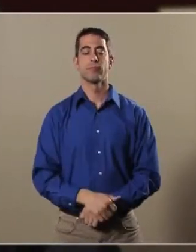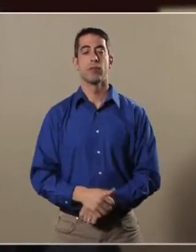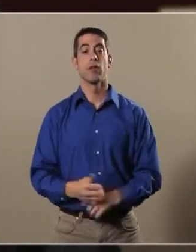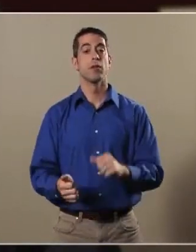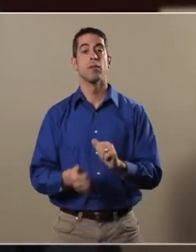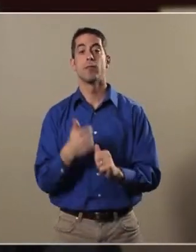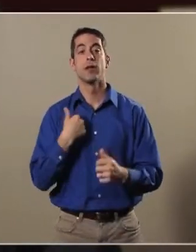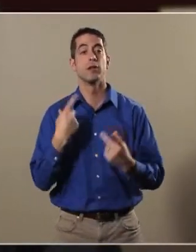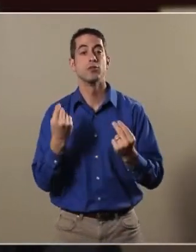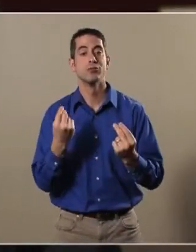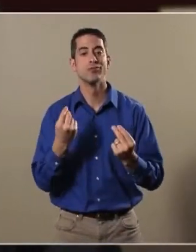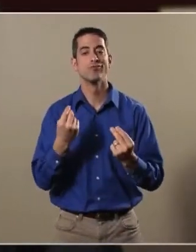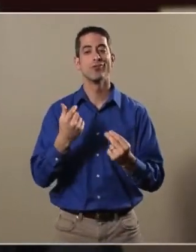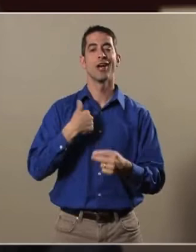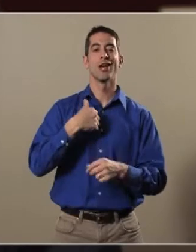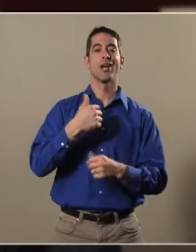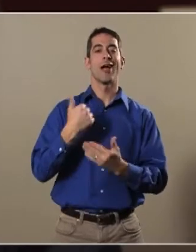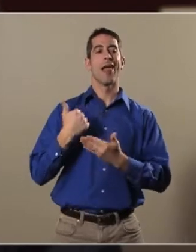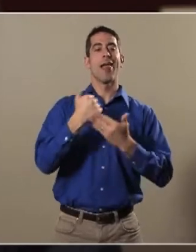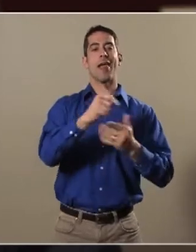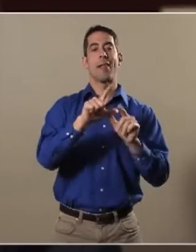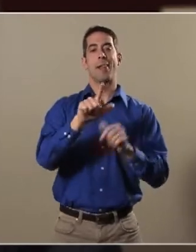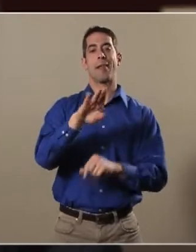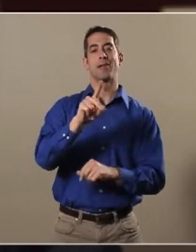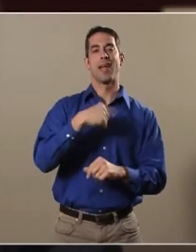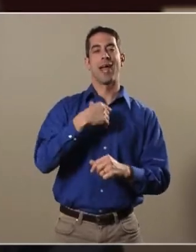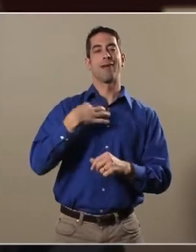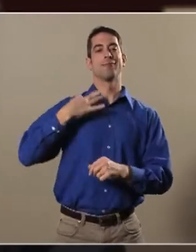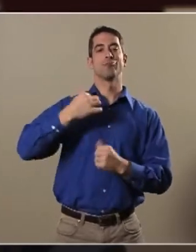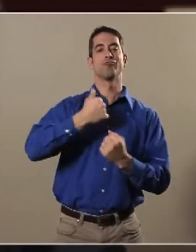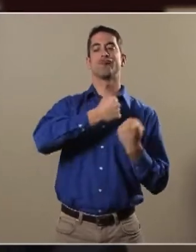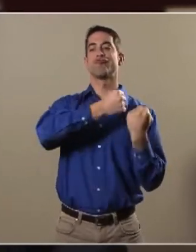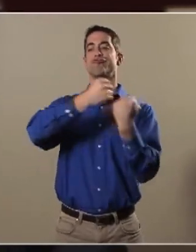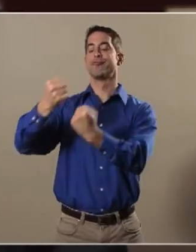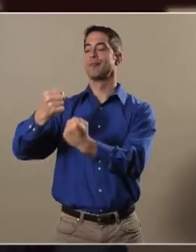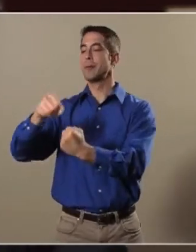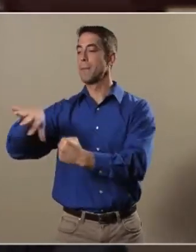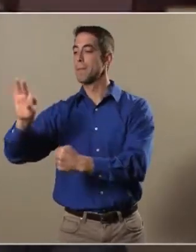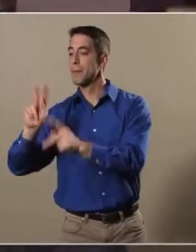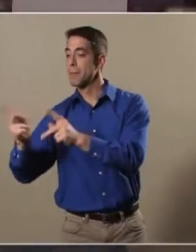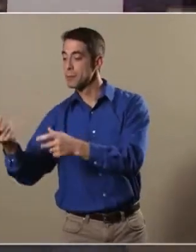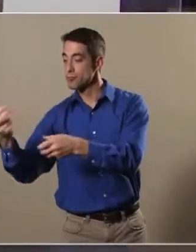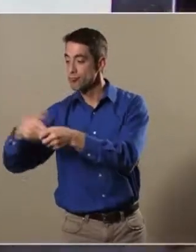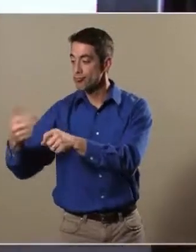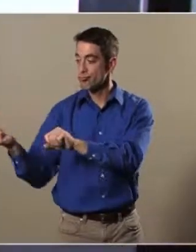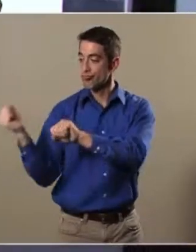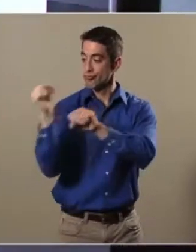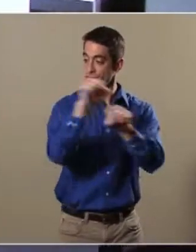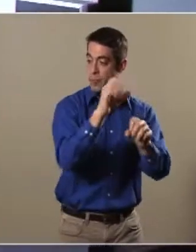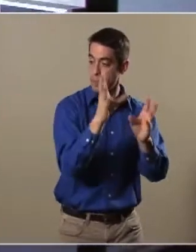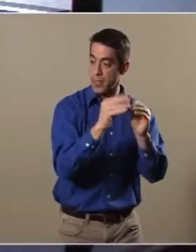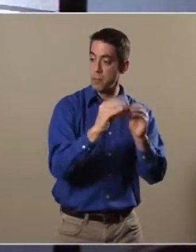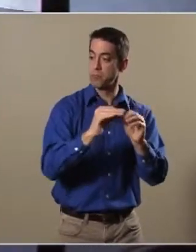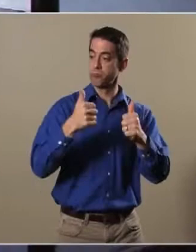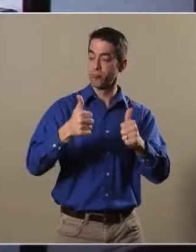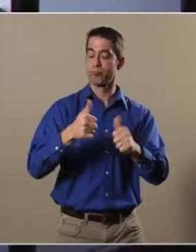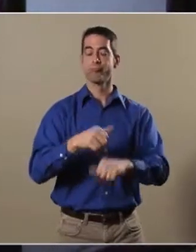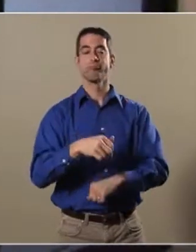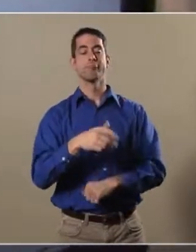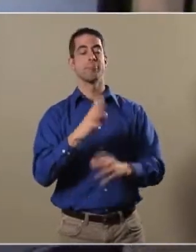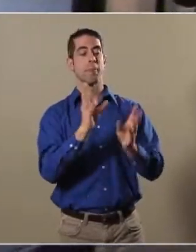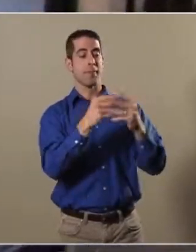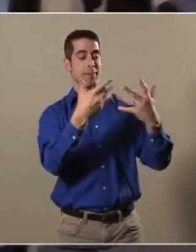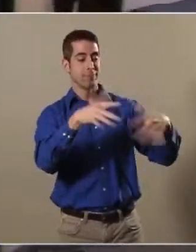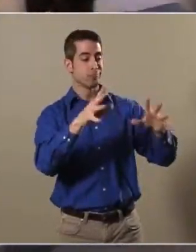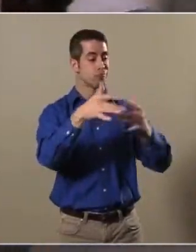here. And after their meetings, I take them home. And from time to time, some of their clients will